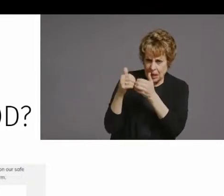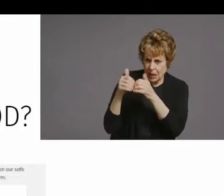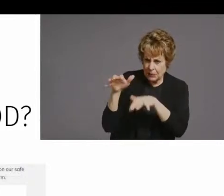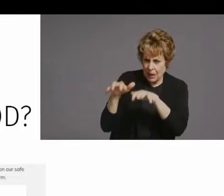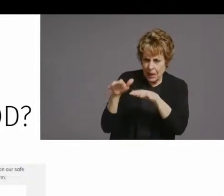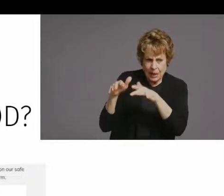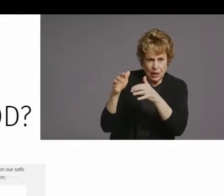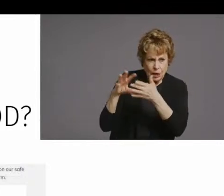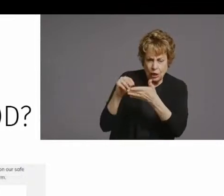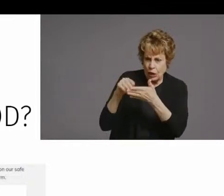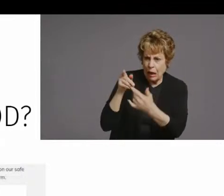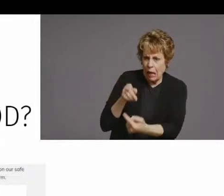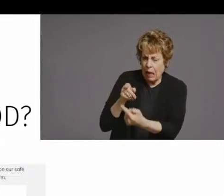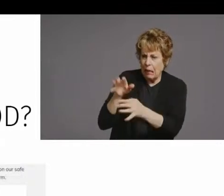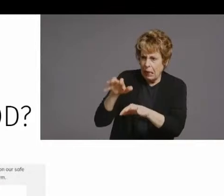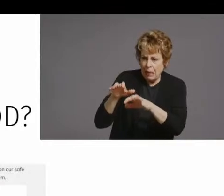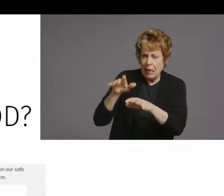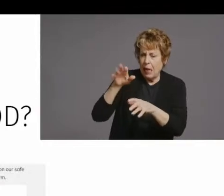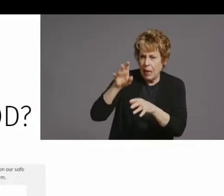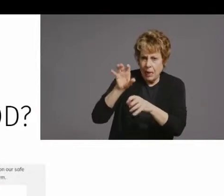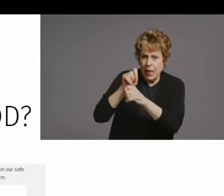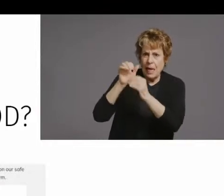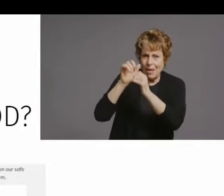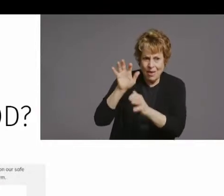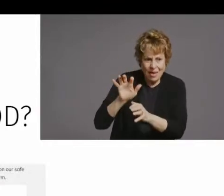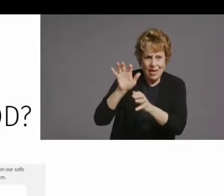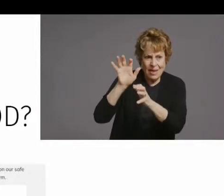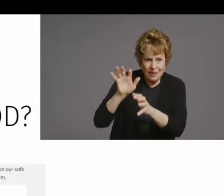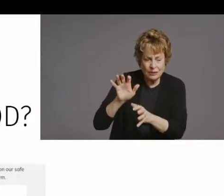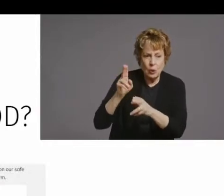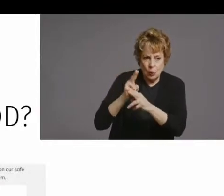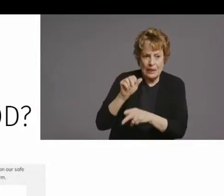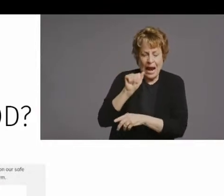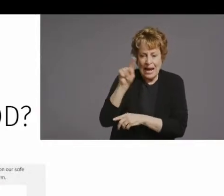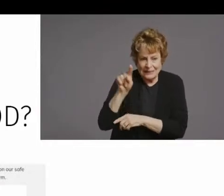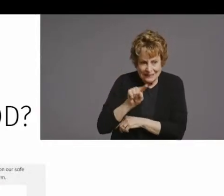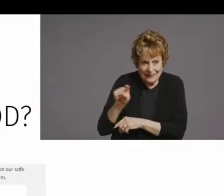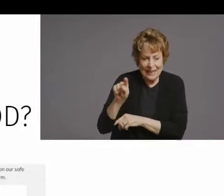an account and find an appointment, you can go to